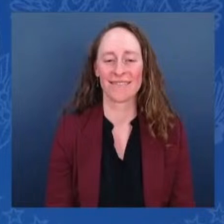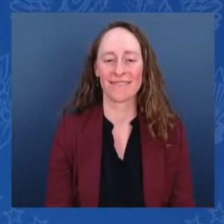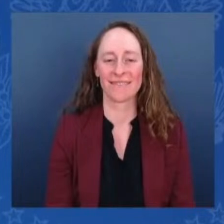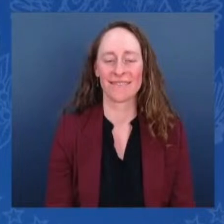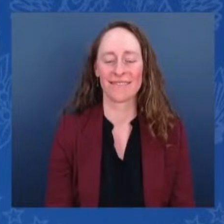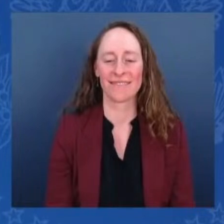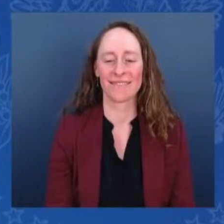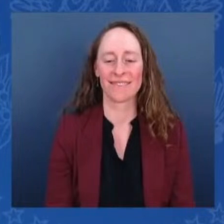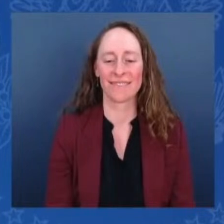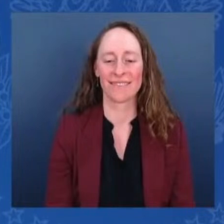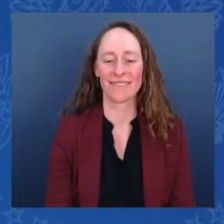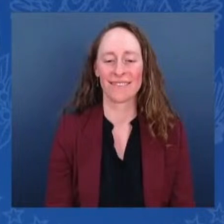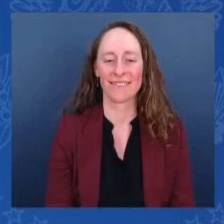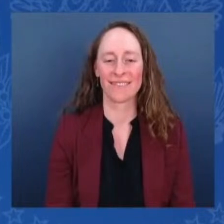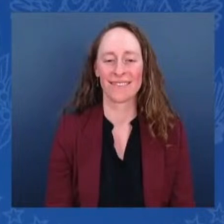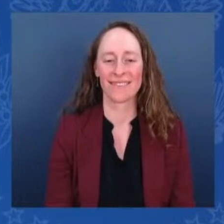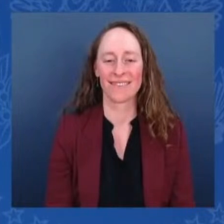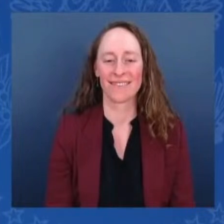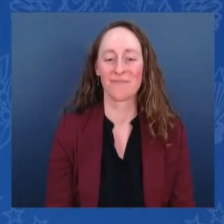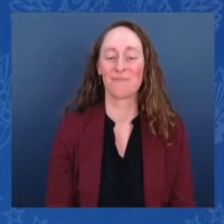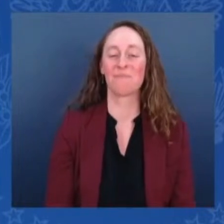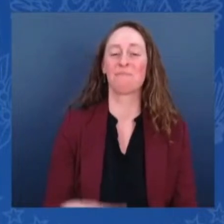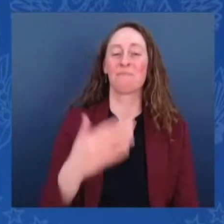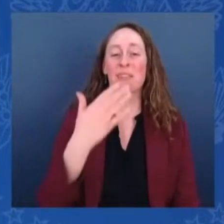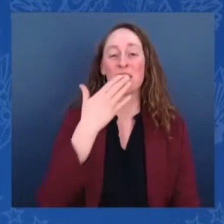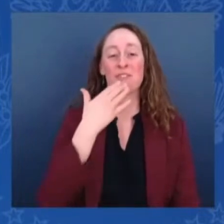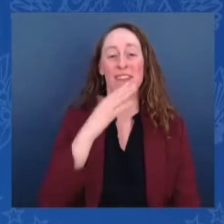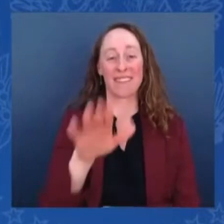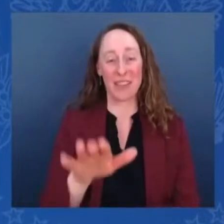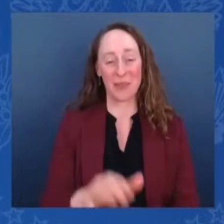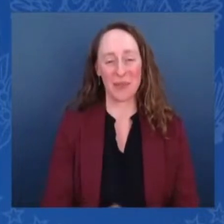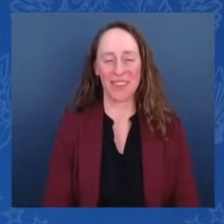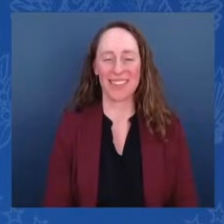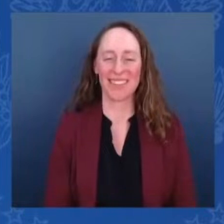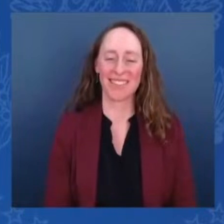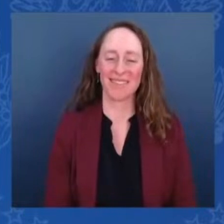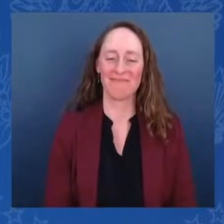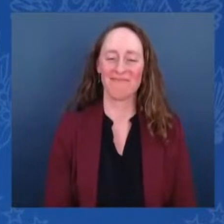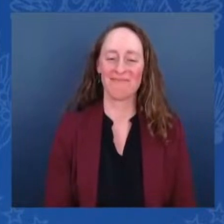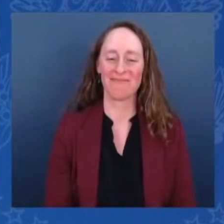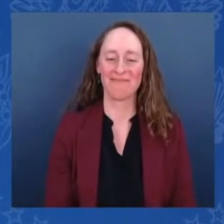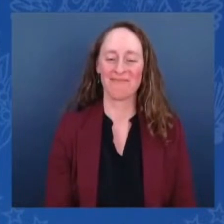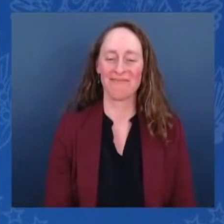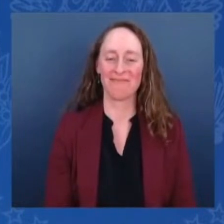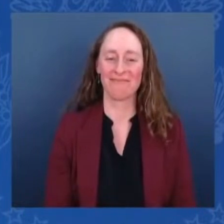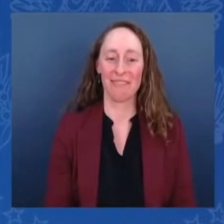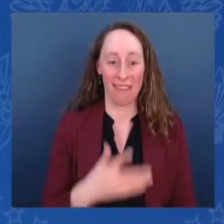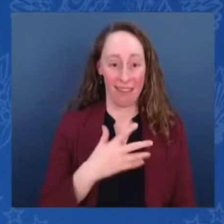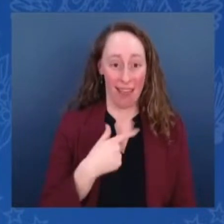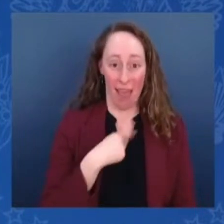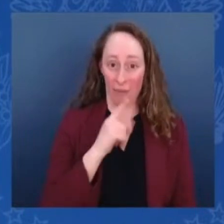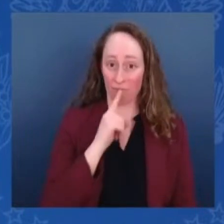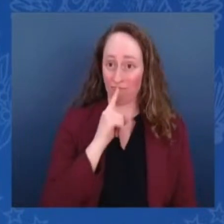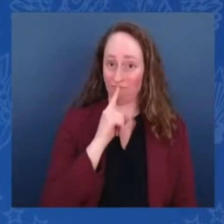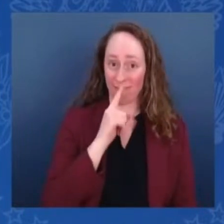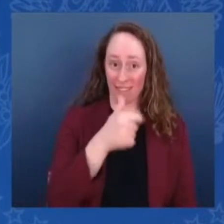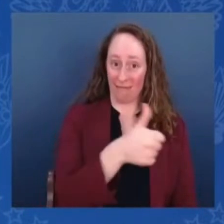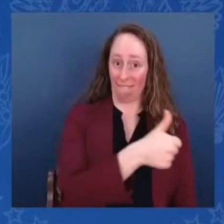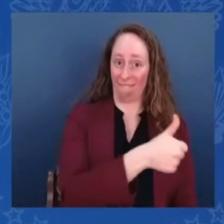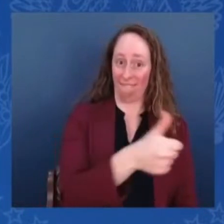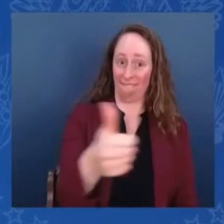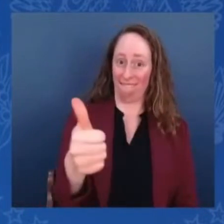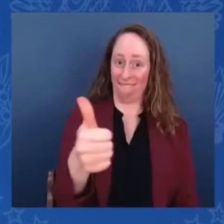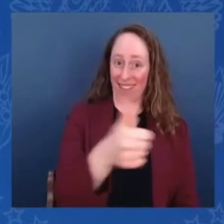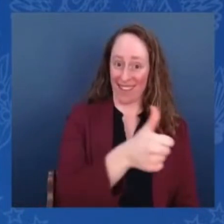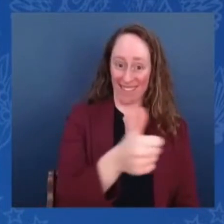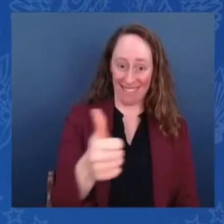Good afternoon. If I didn't say anything, this would go on all afternoon, for good reason. Mr. President,